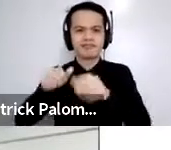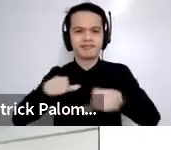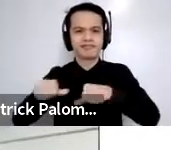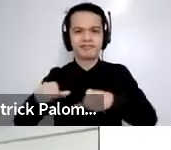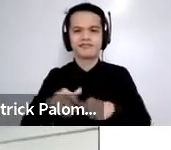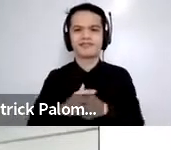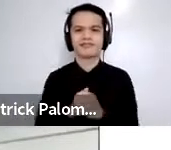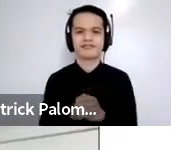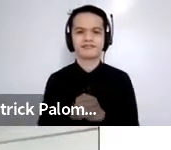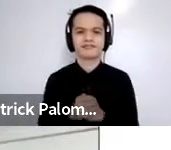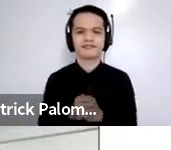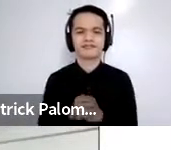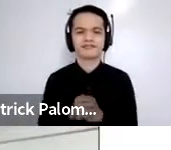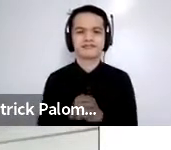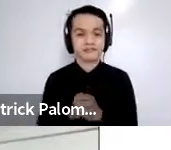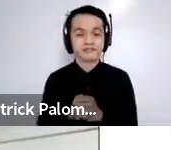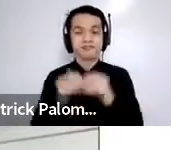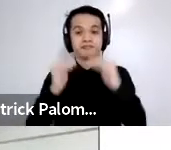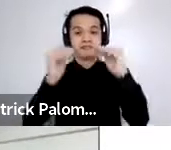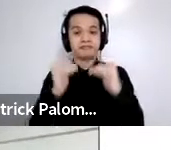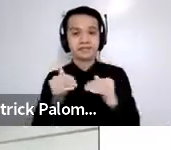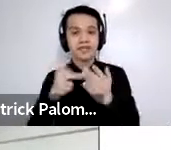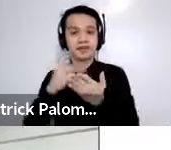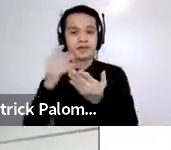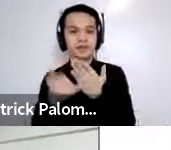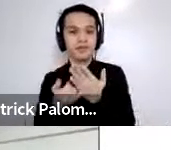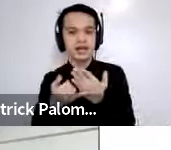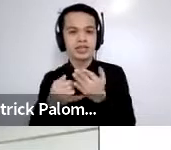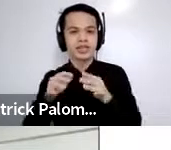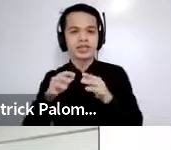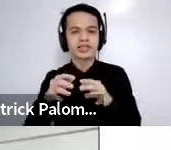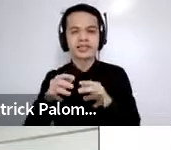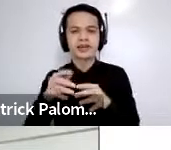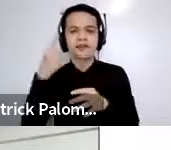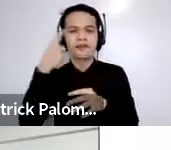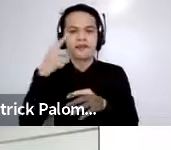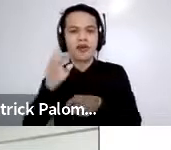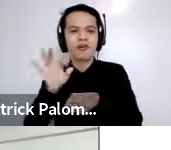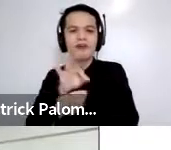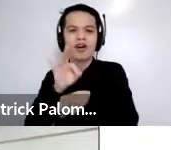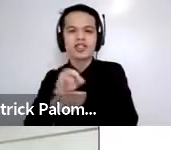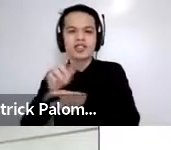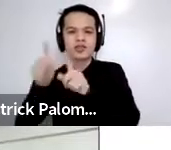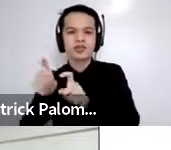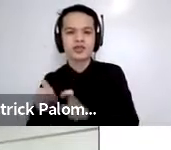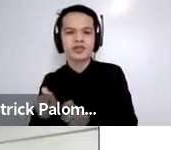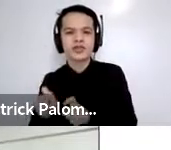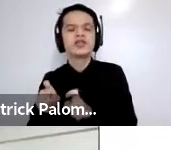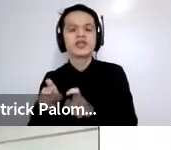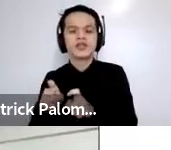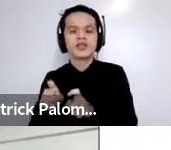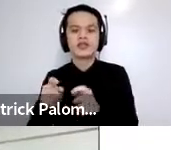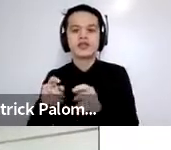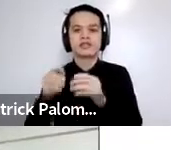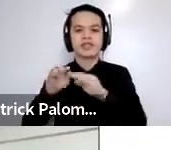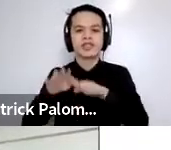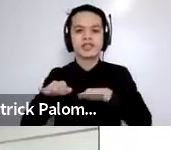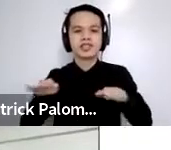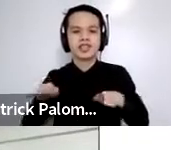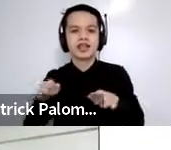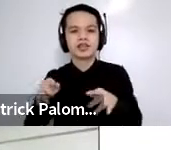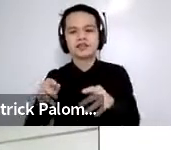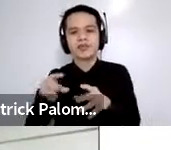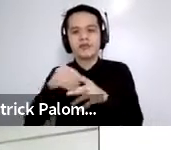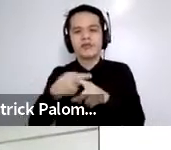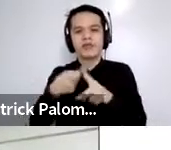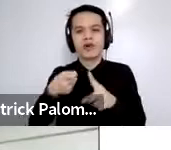Then the project promoted the use of a child functioning questionnaire, which is a child-friendly version of the Washington Group questions. This led